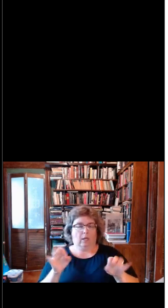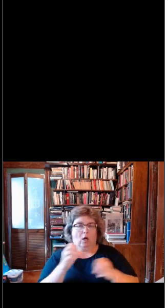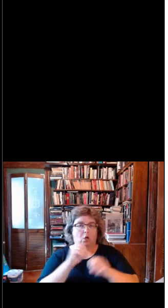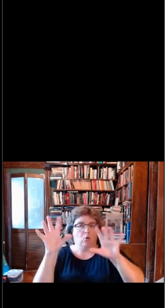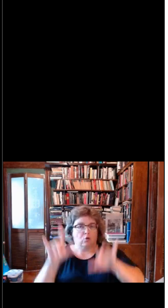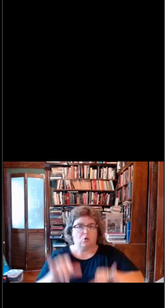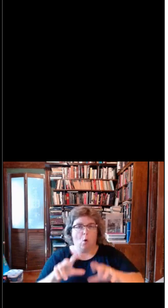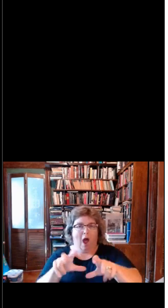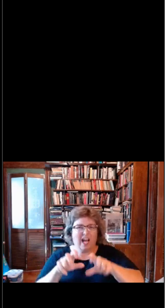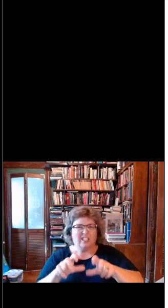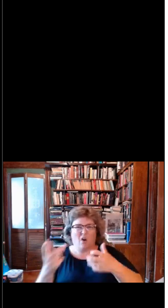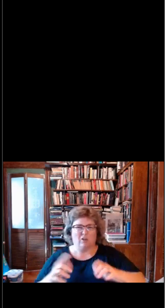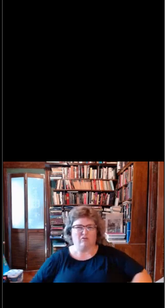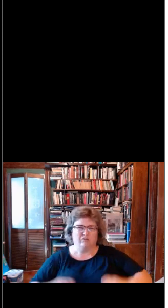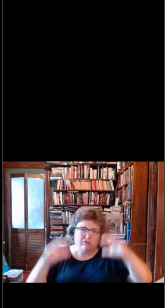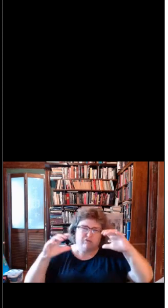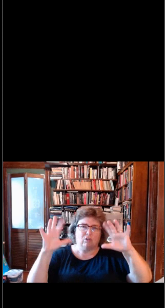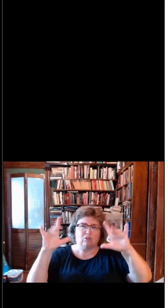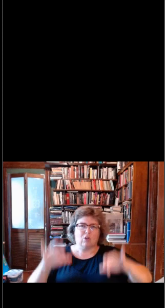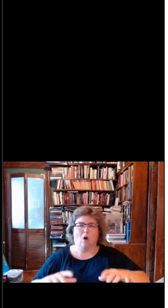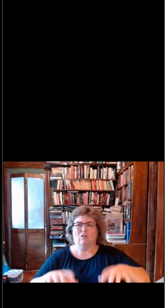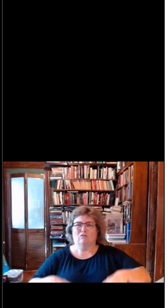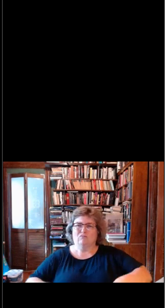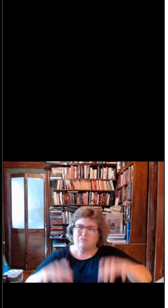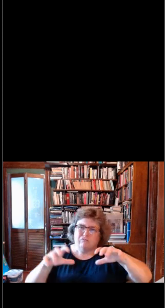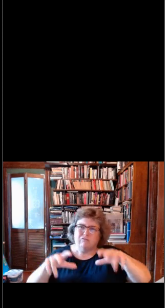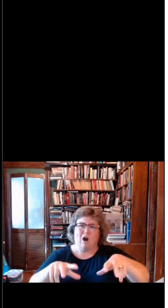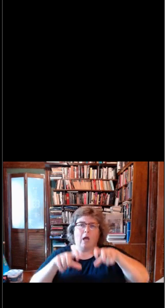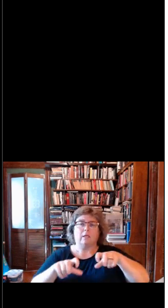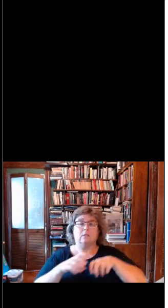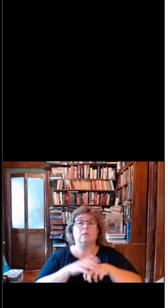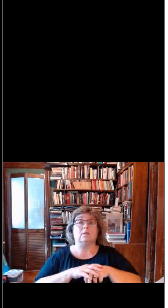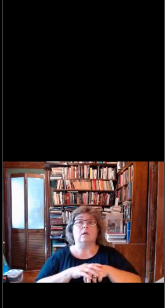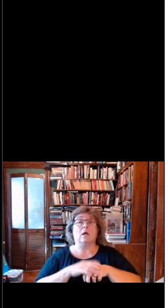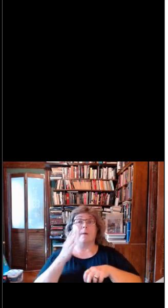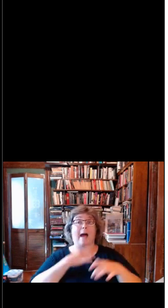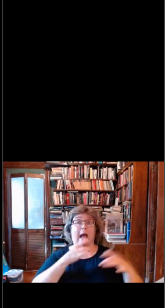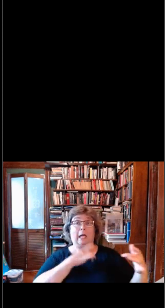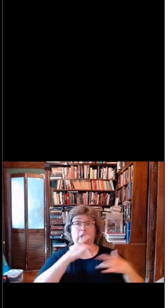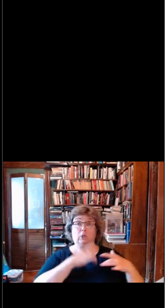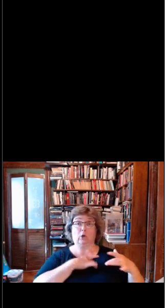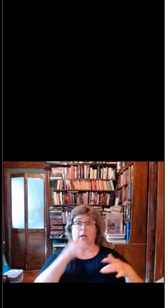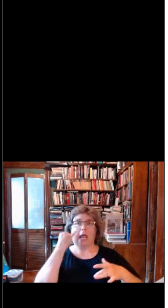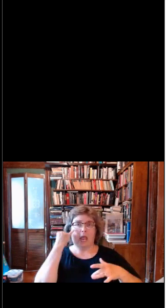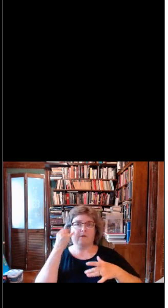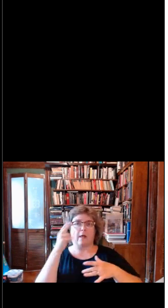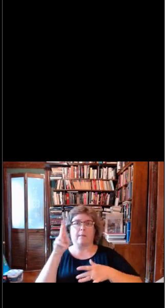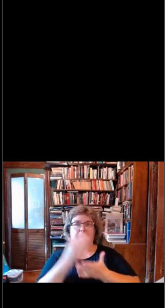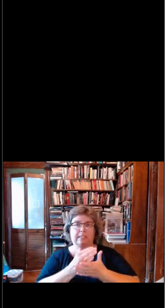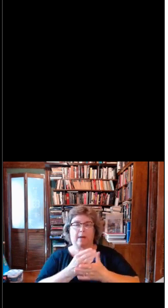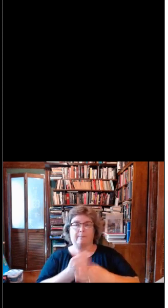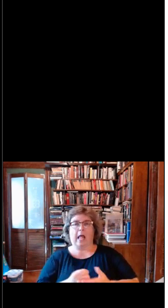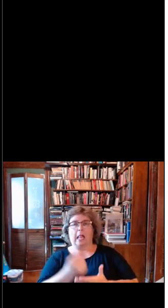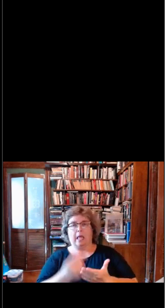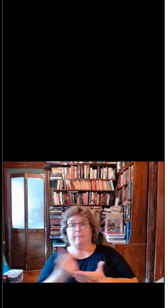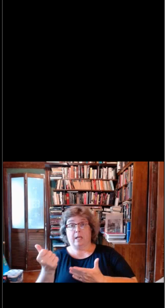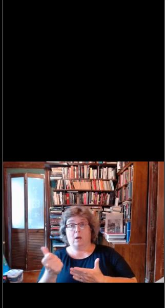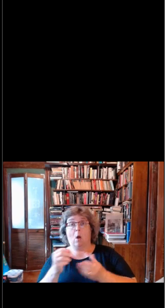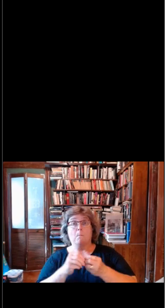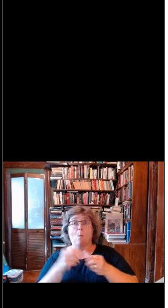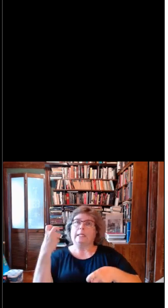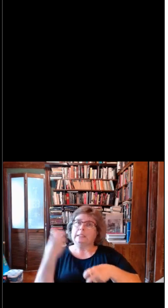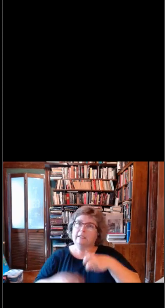ice. So if my concern is if a number of bus stops are eliminated, it may be even more